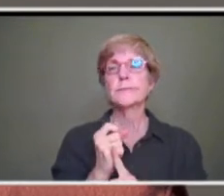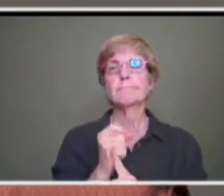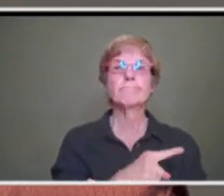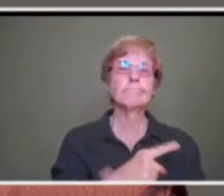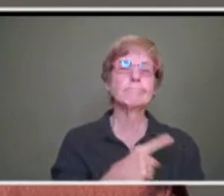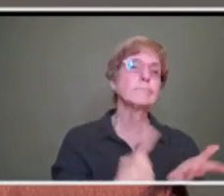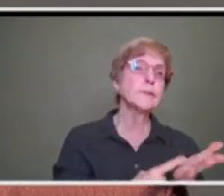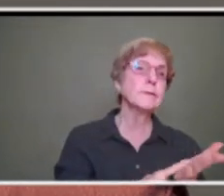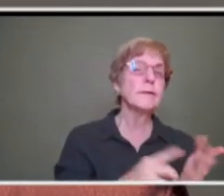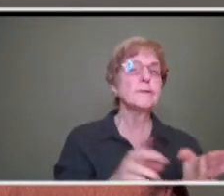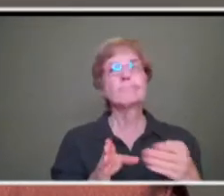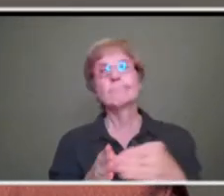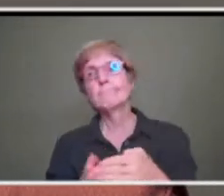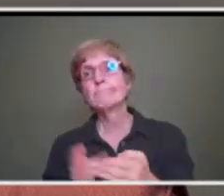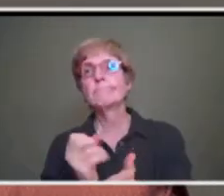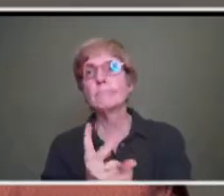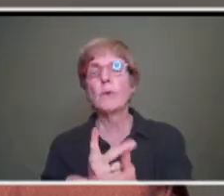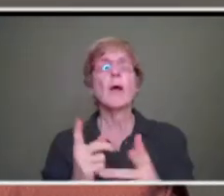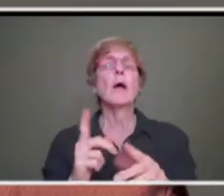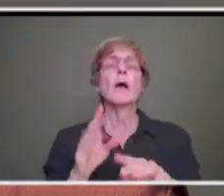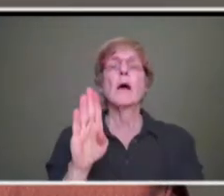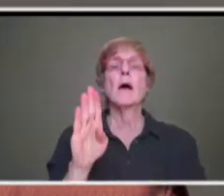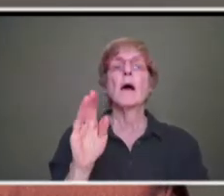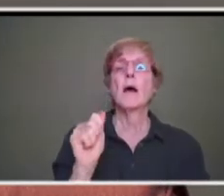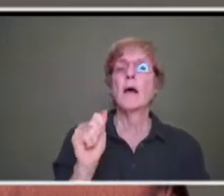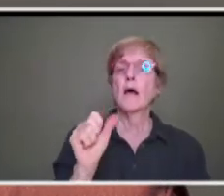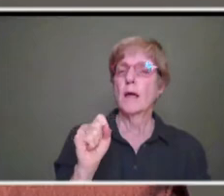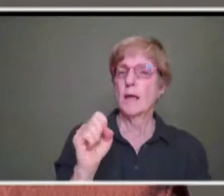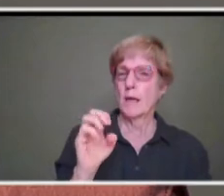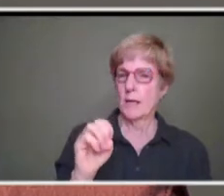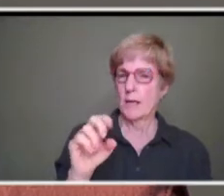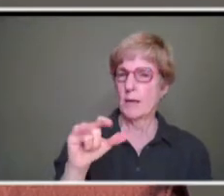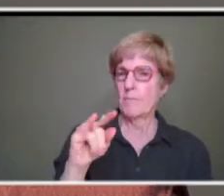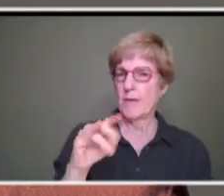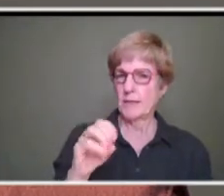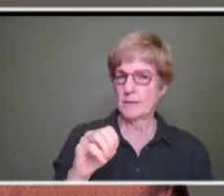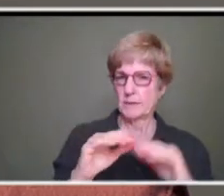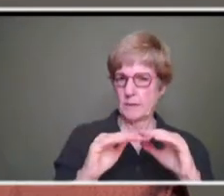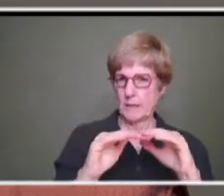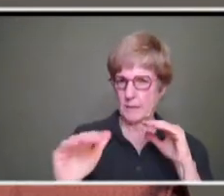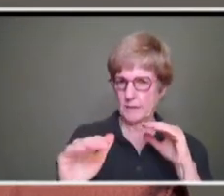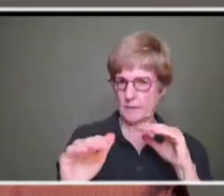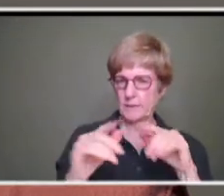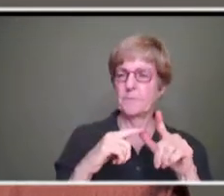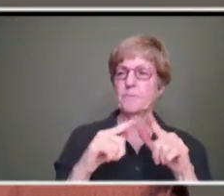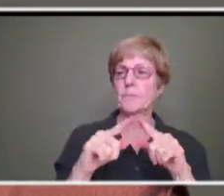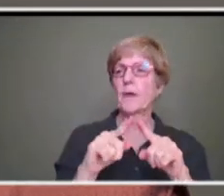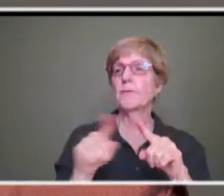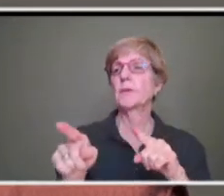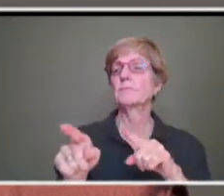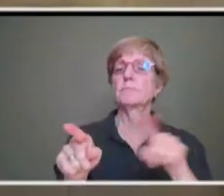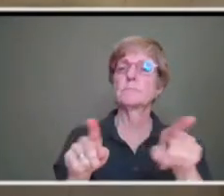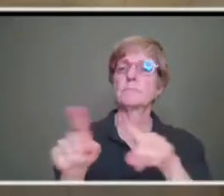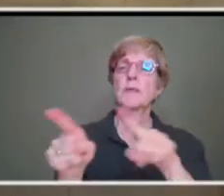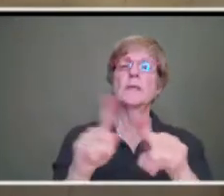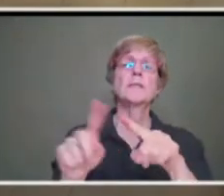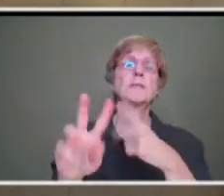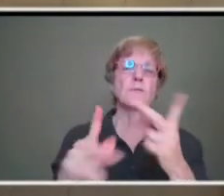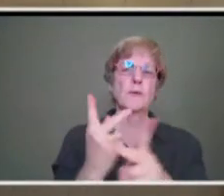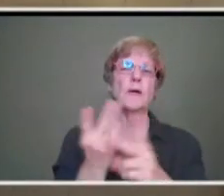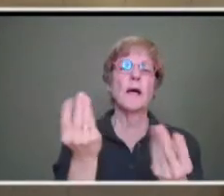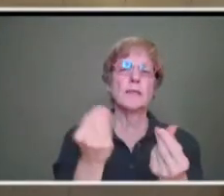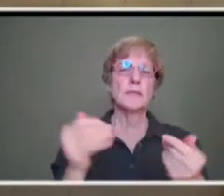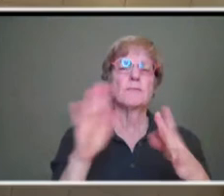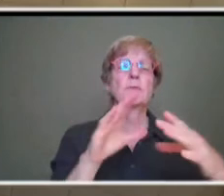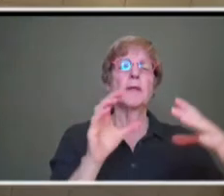our minimum Baseline needs to be inclusive of the kinds of things that we need in all types of parcels as we go forward thank you you're welcome thank you